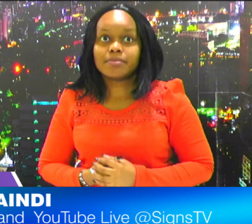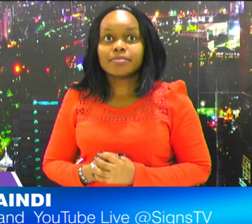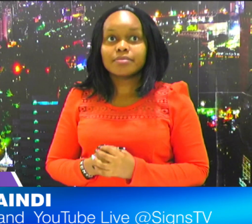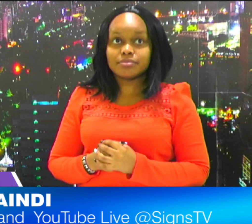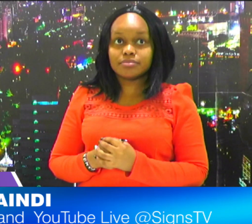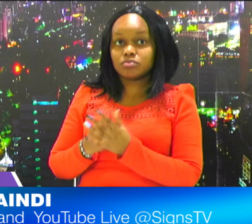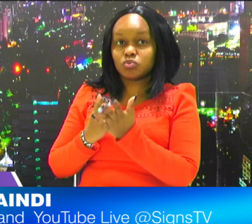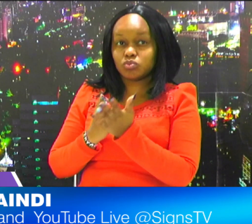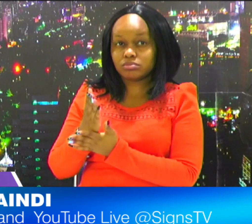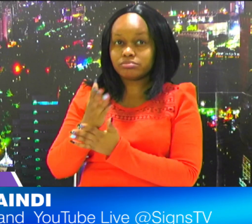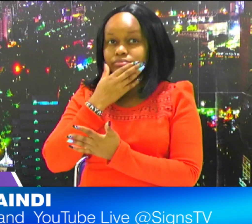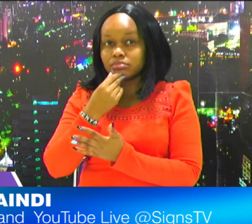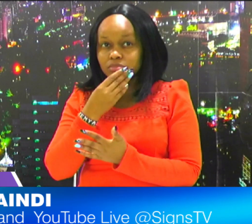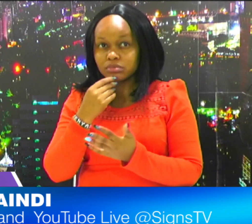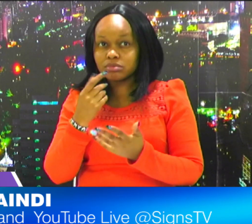syndicates.